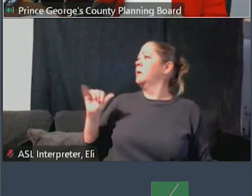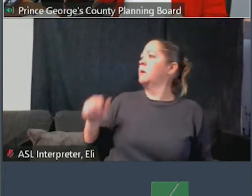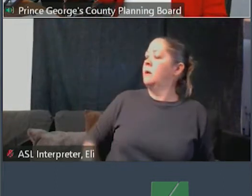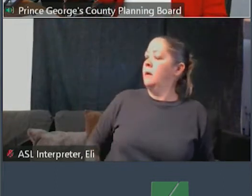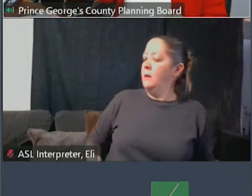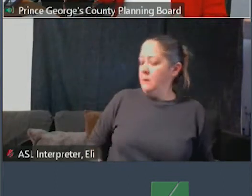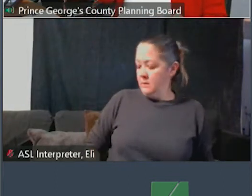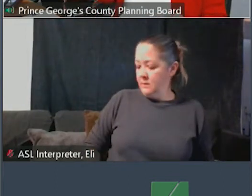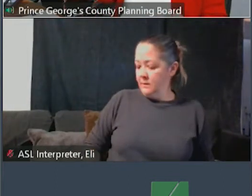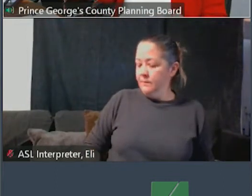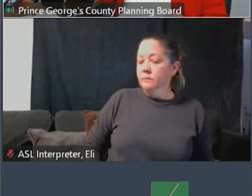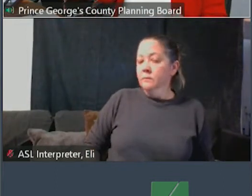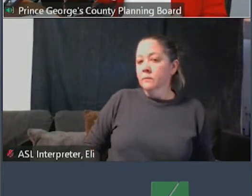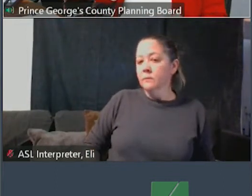Vaughn.